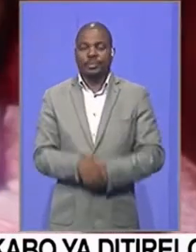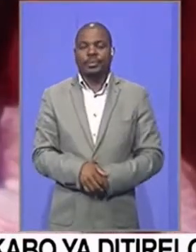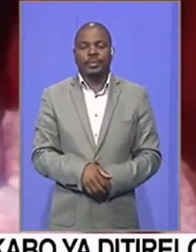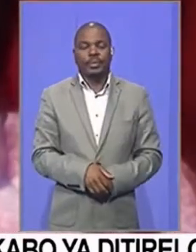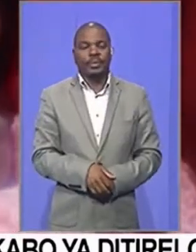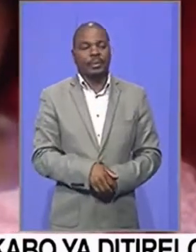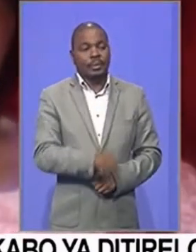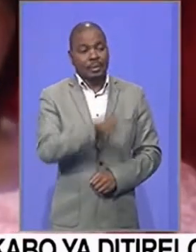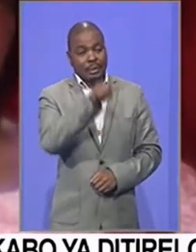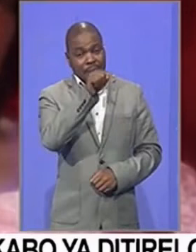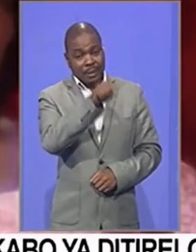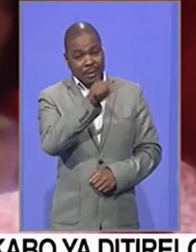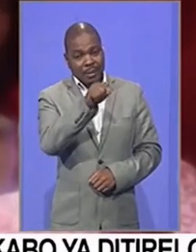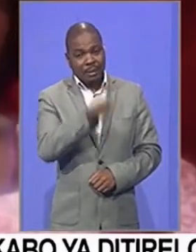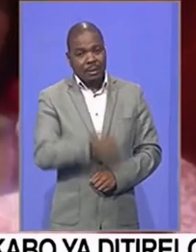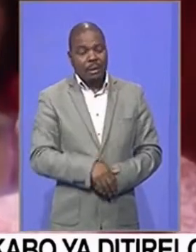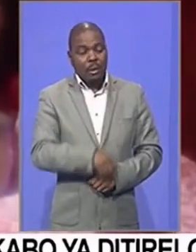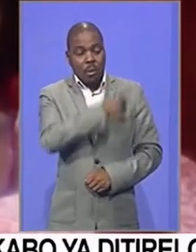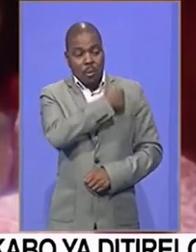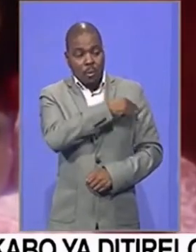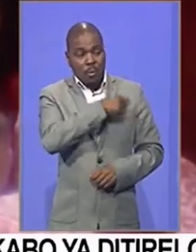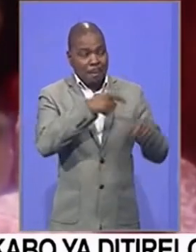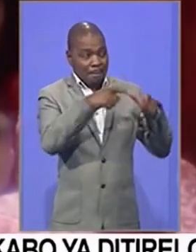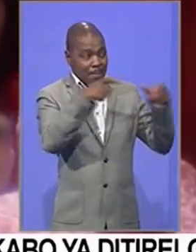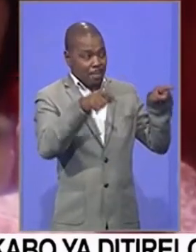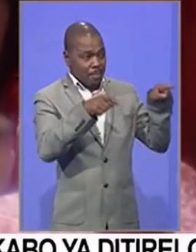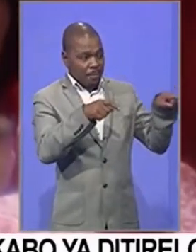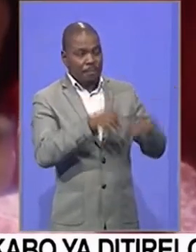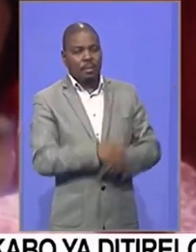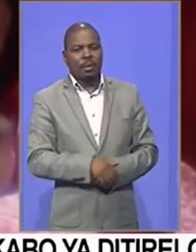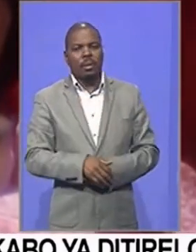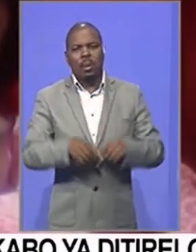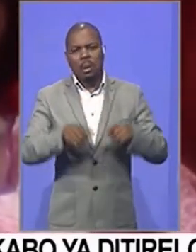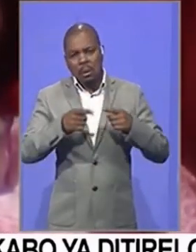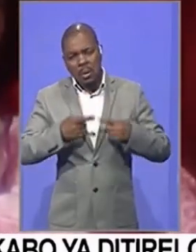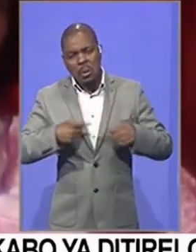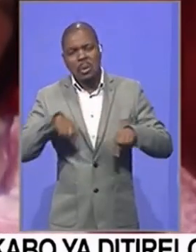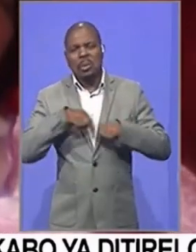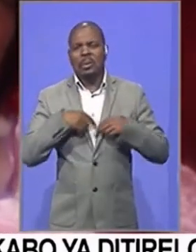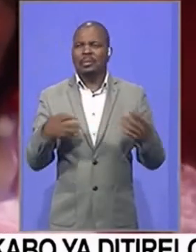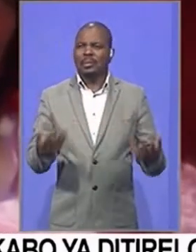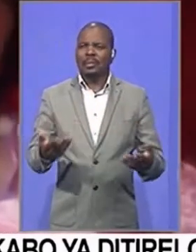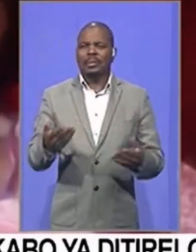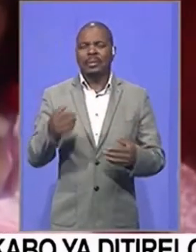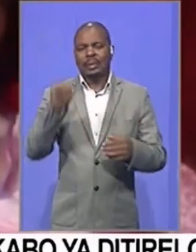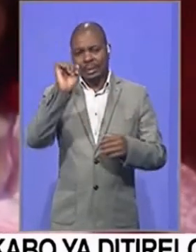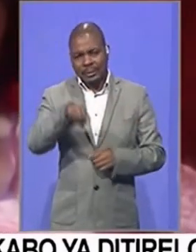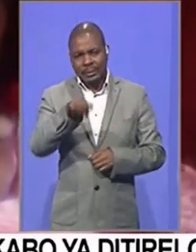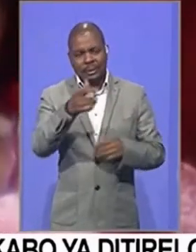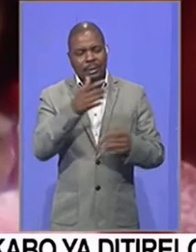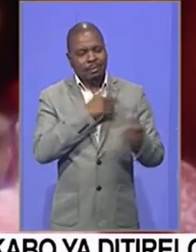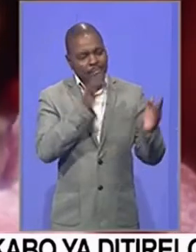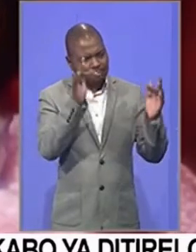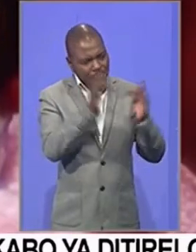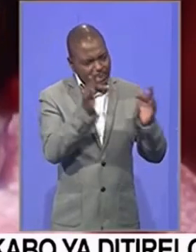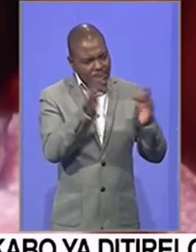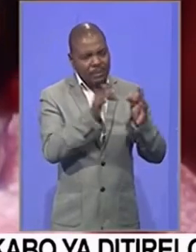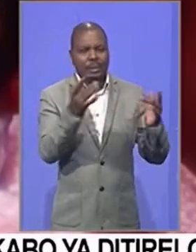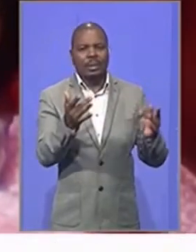gore ge le ka sepetlele re tloga re ba le bona re ba botša